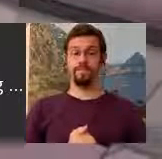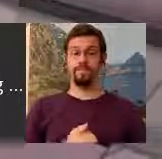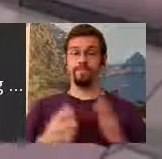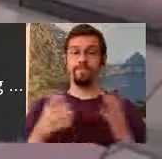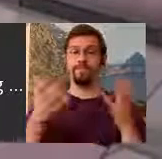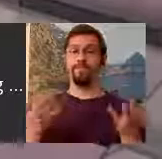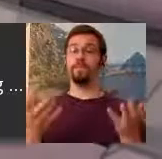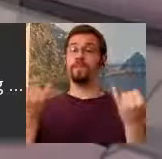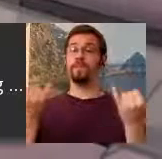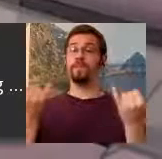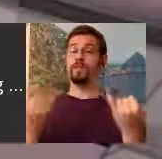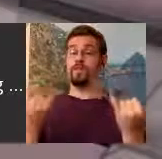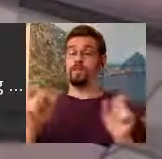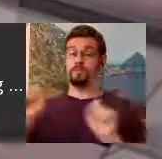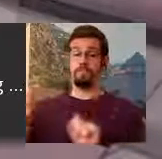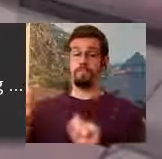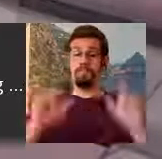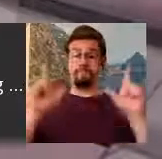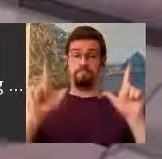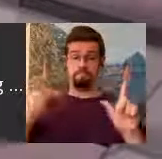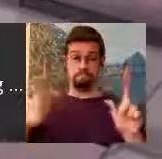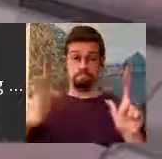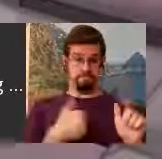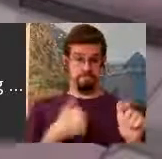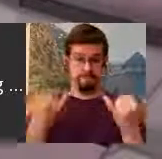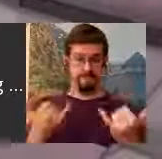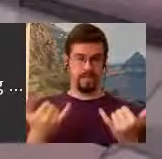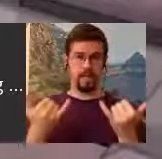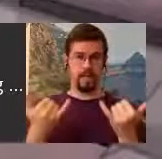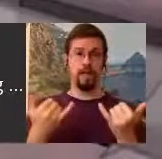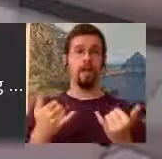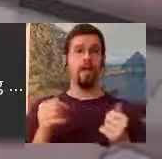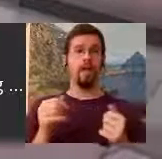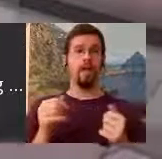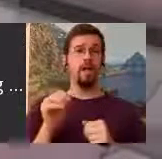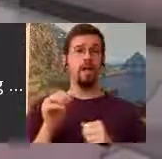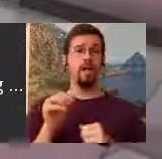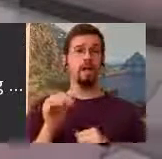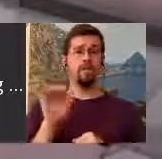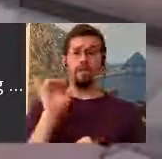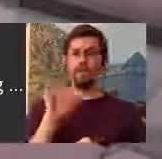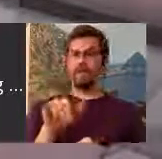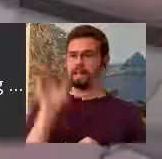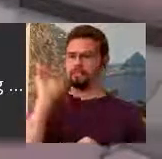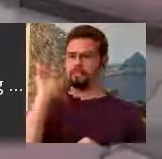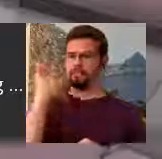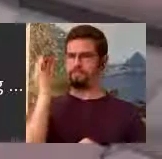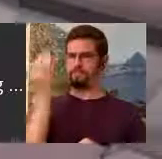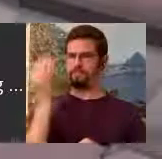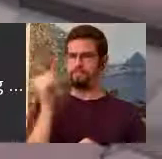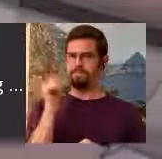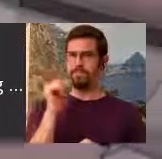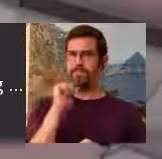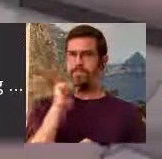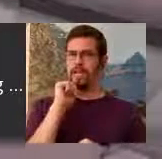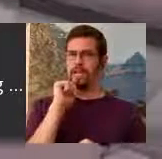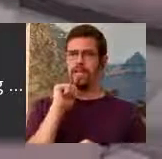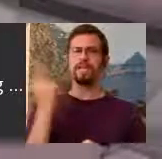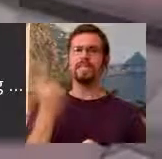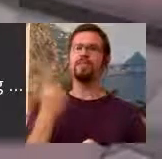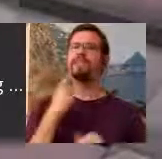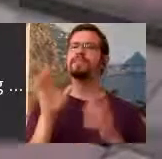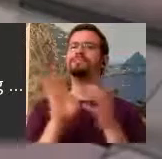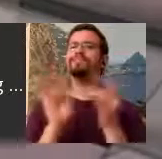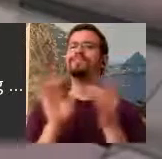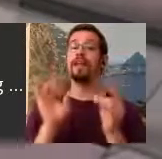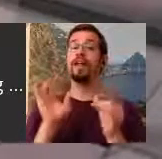So we are back to us right now. Now that was not a slideshow. Somebody in the question-answer booth just said